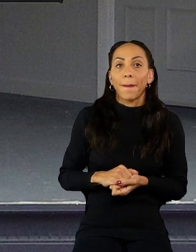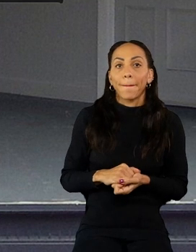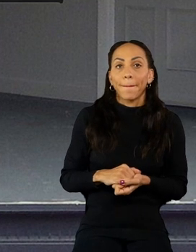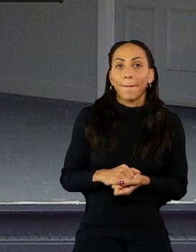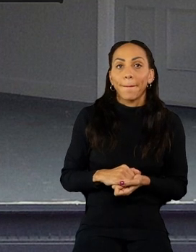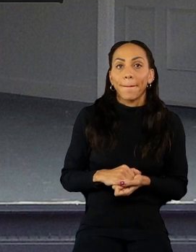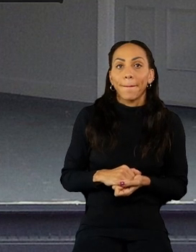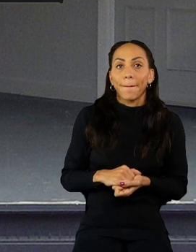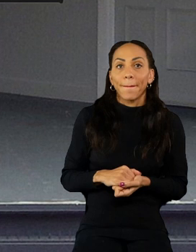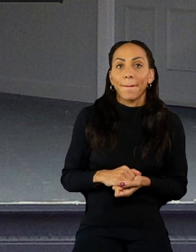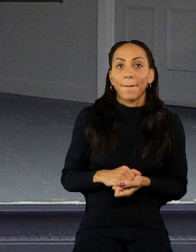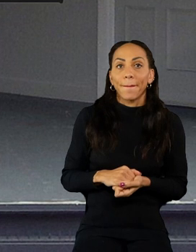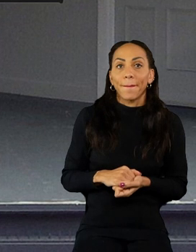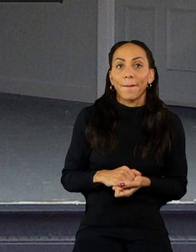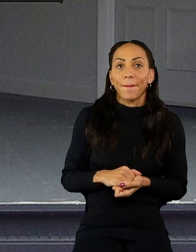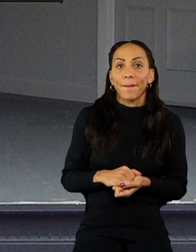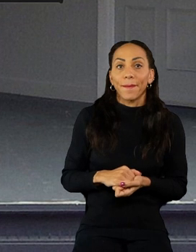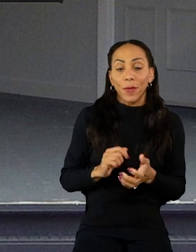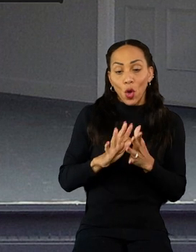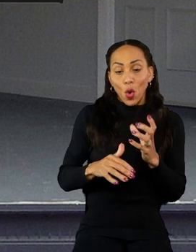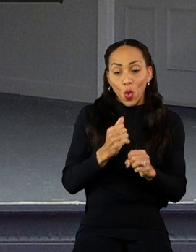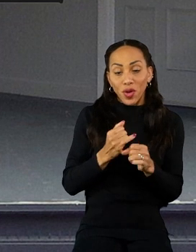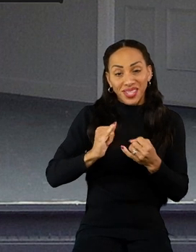So July is looking like a good month.